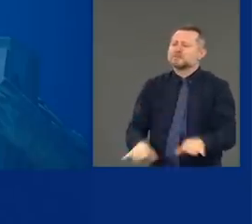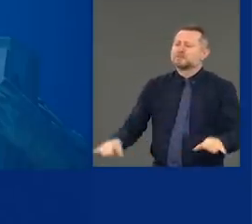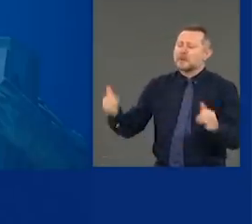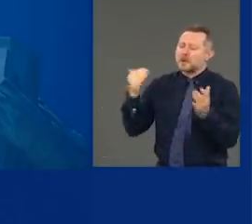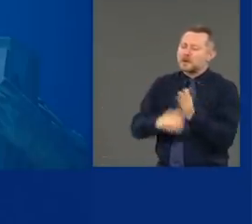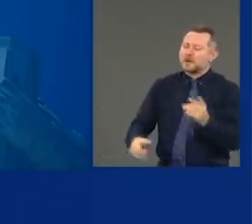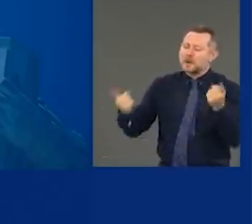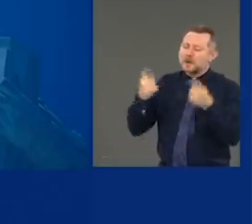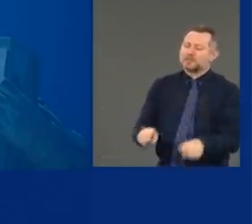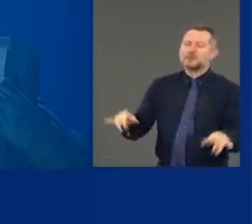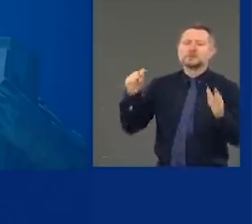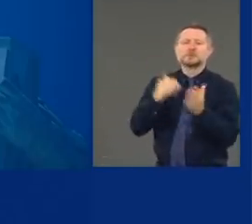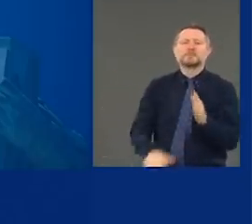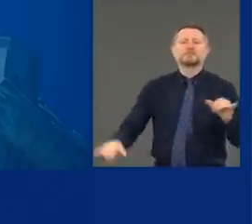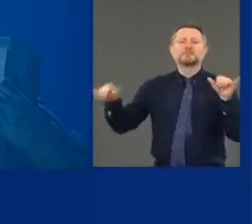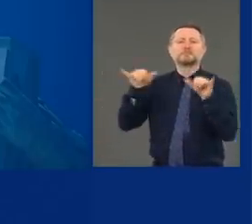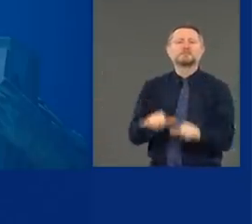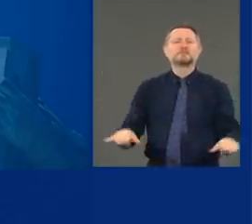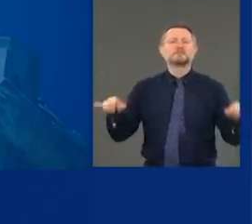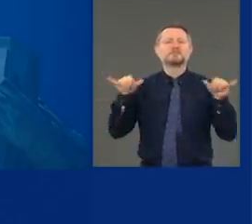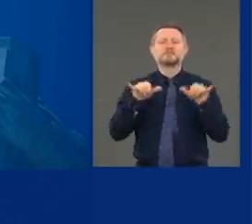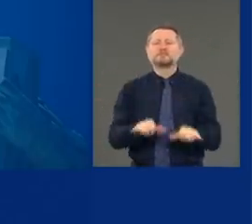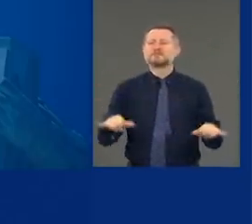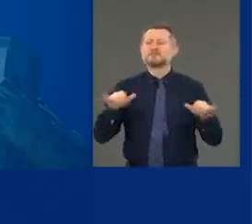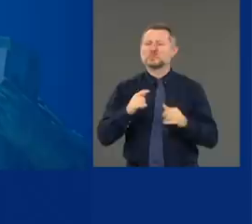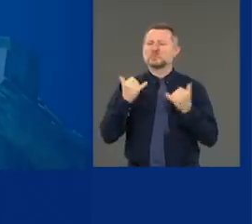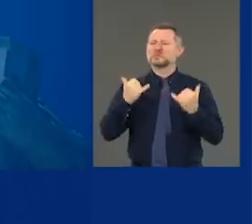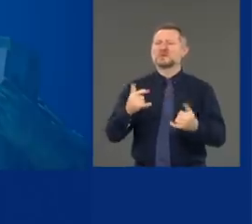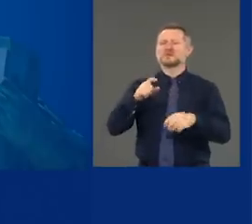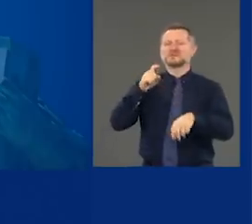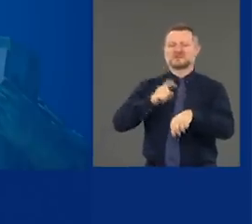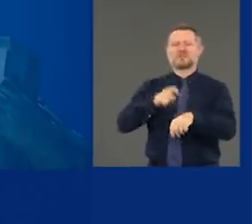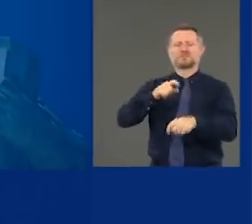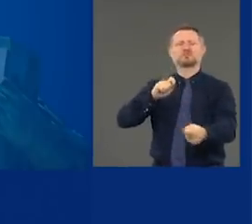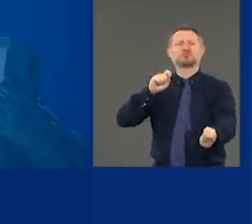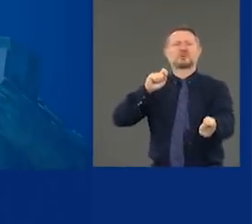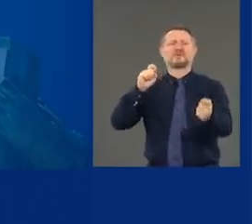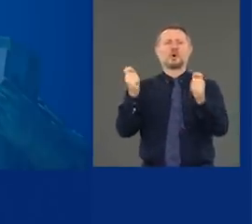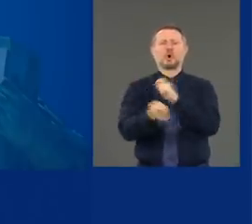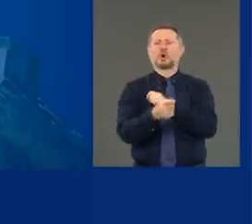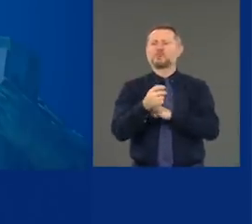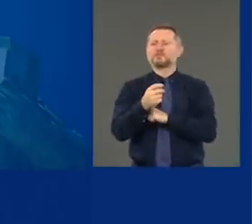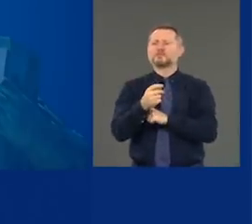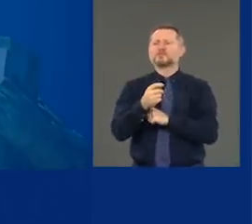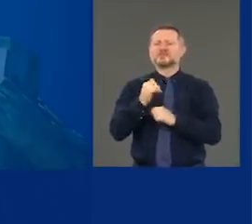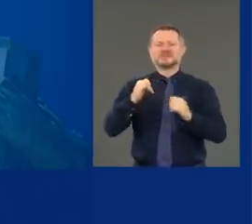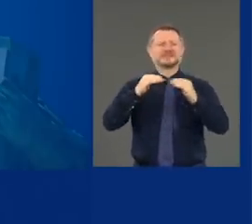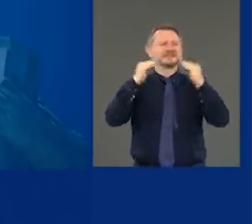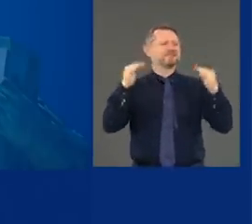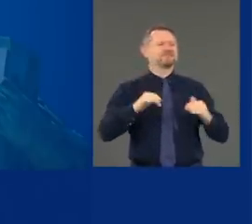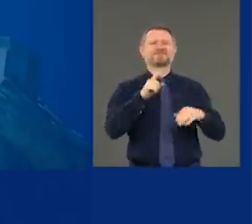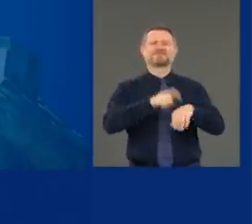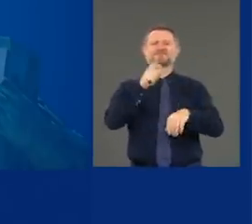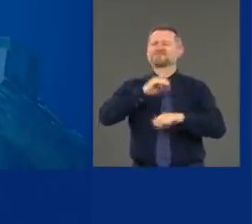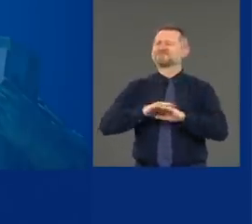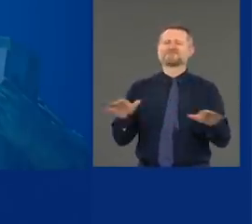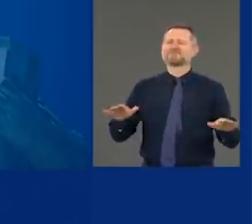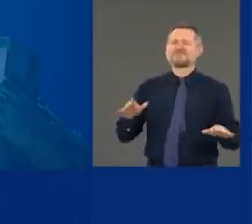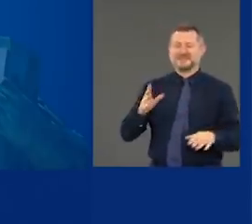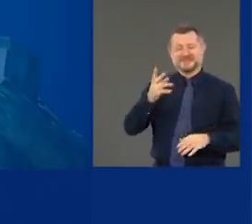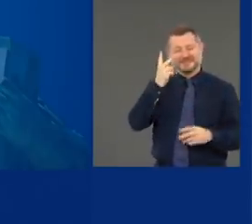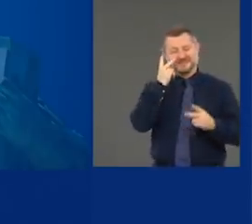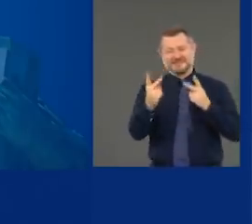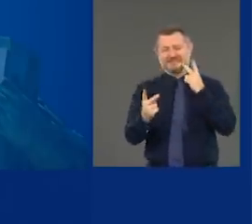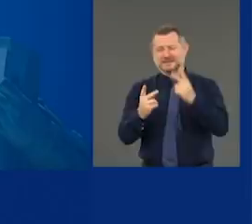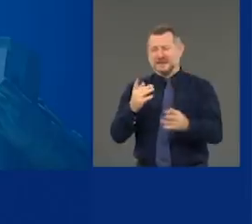again. Bring reforms to the criminal justice system. Bring reforms to policing. We've seen the same situation